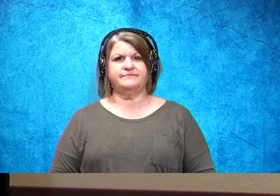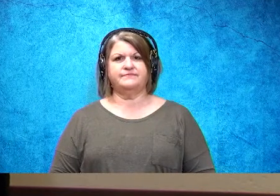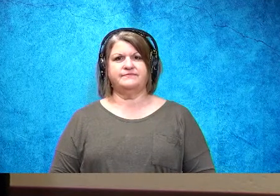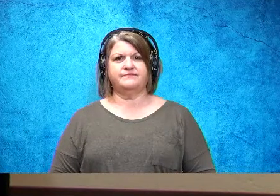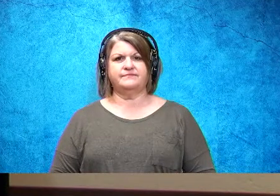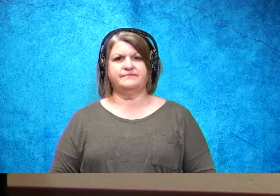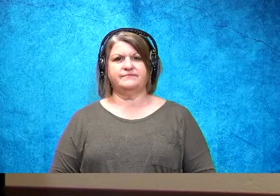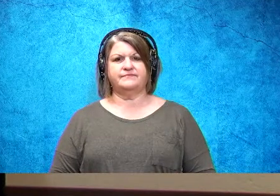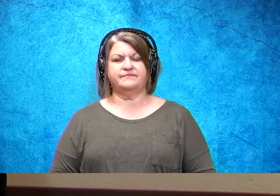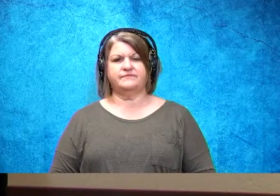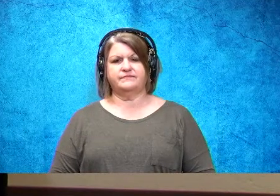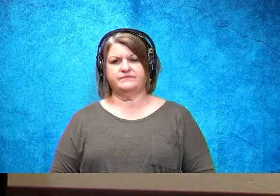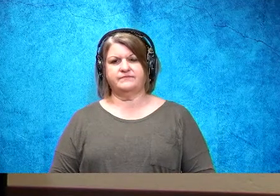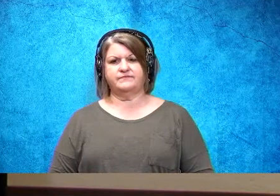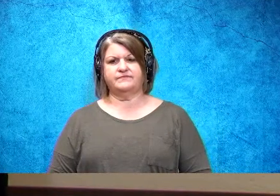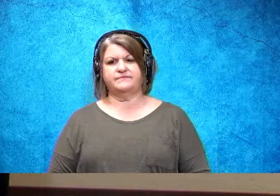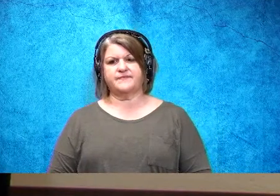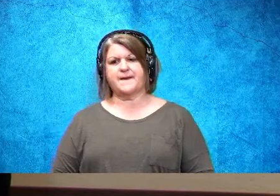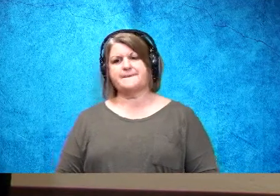All right.